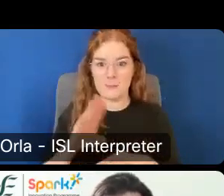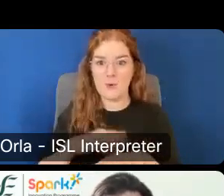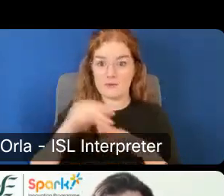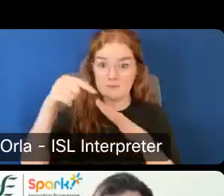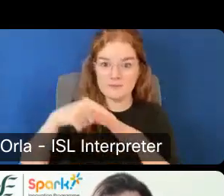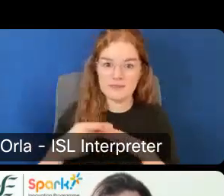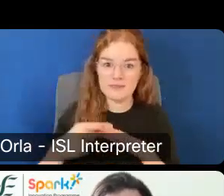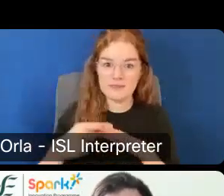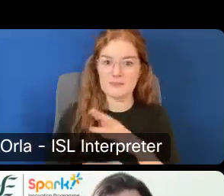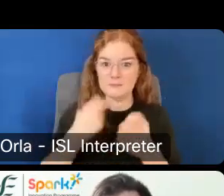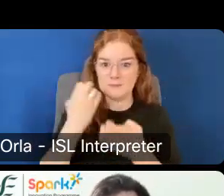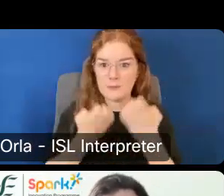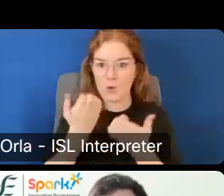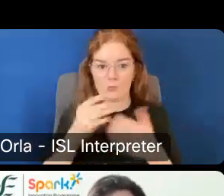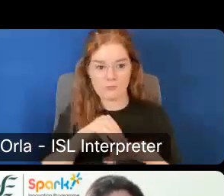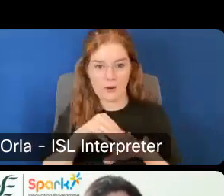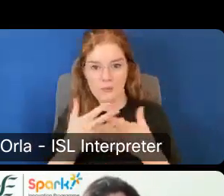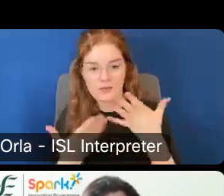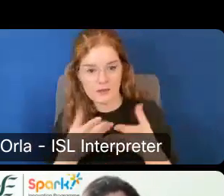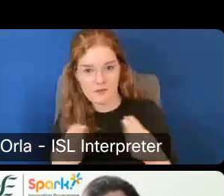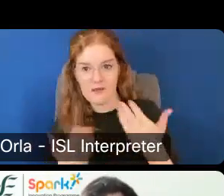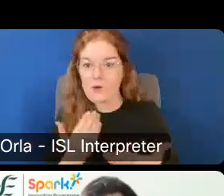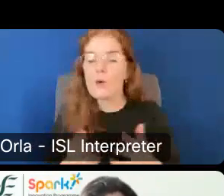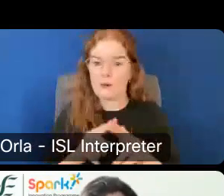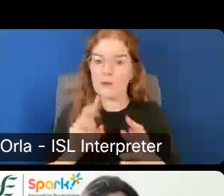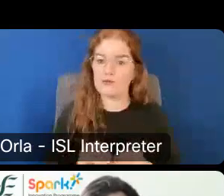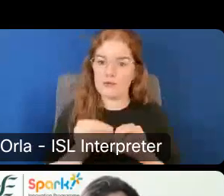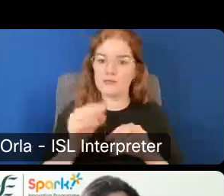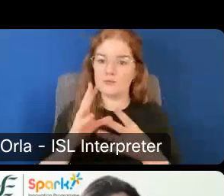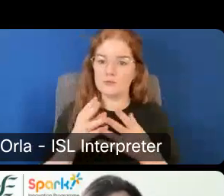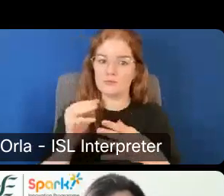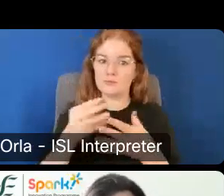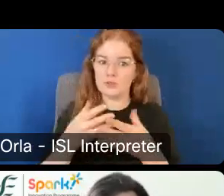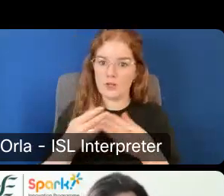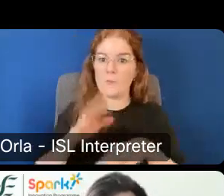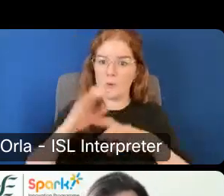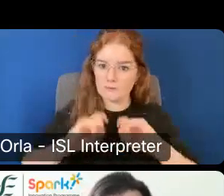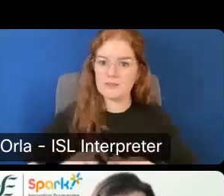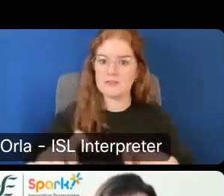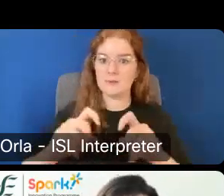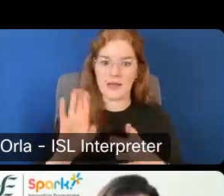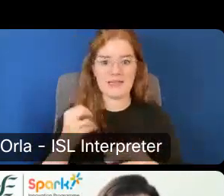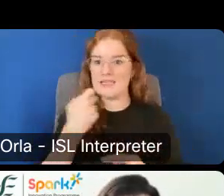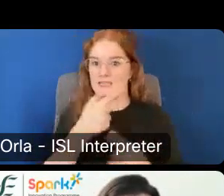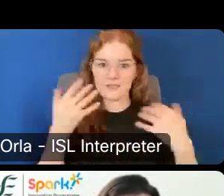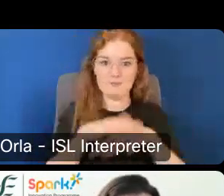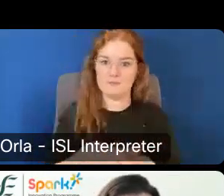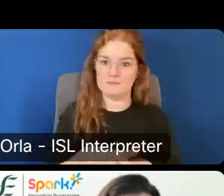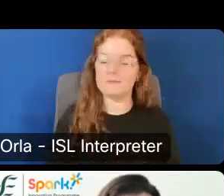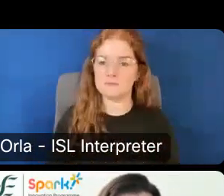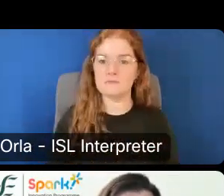issue. And like I said, develop something that is truly sustainable and can be embedded very easily. Next slide, thanks,